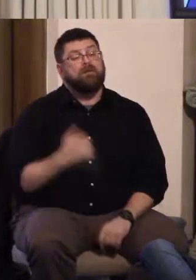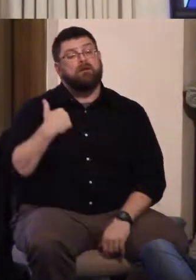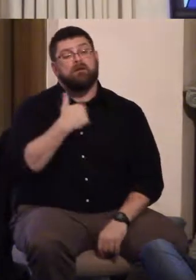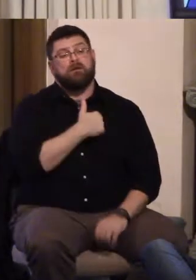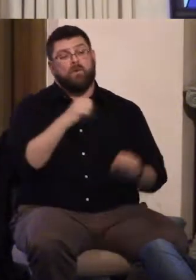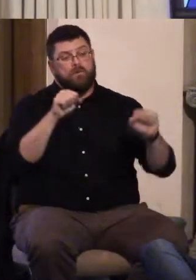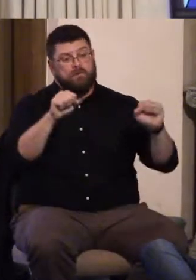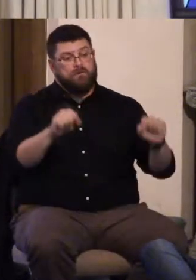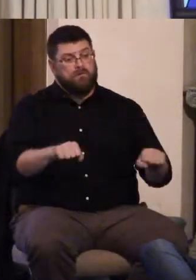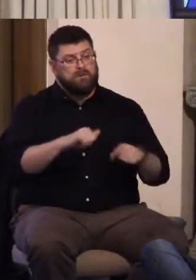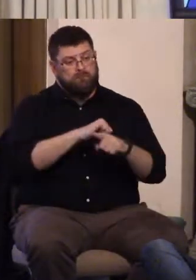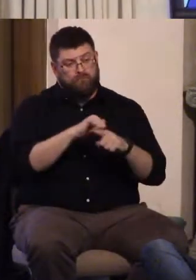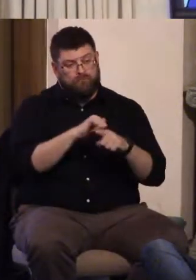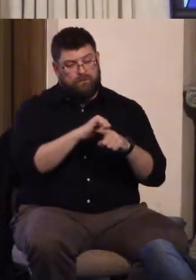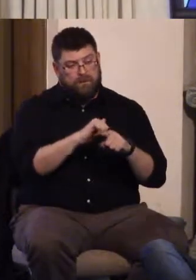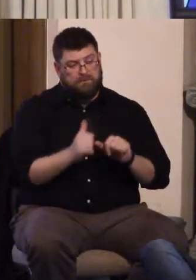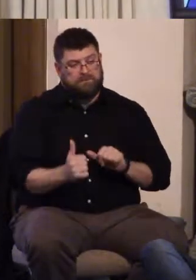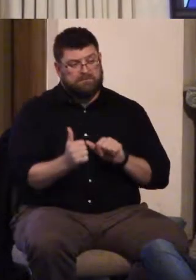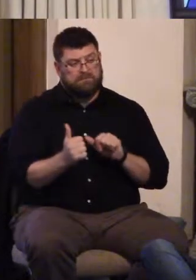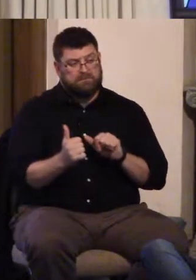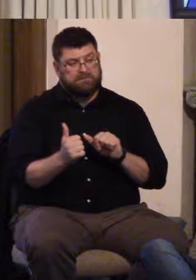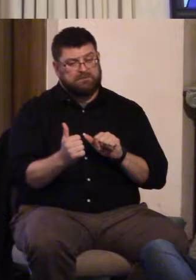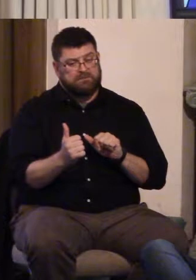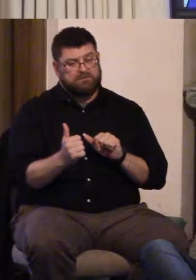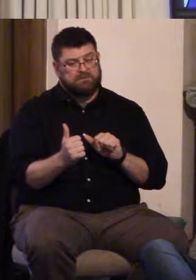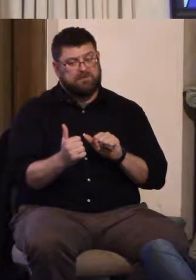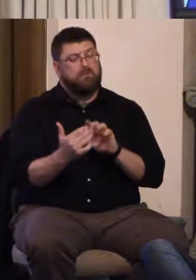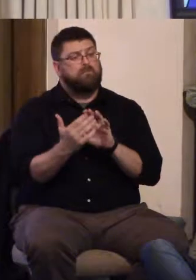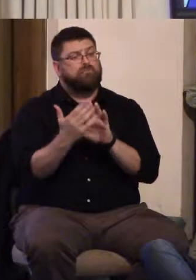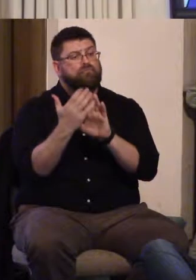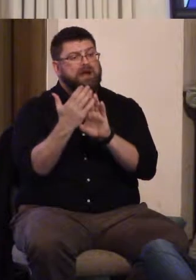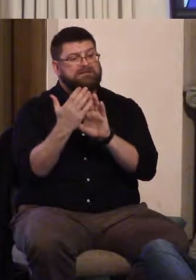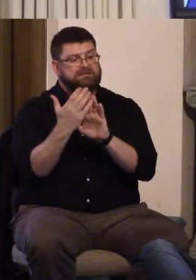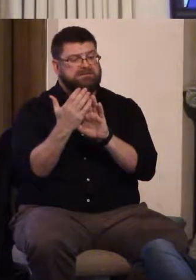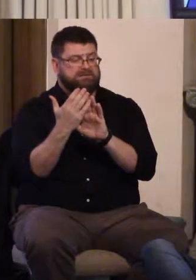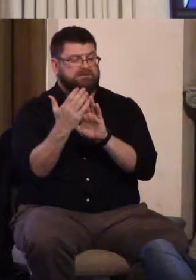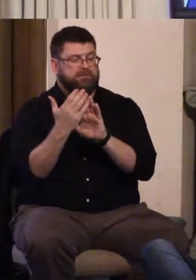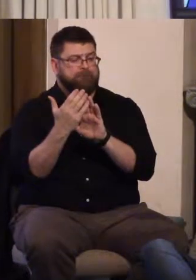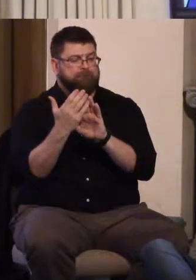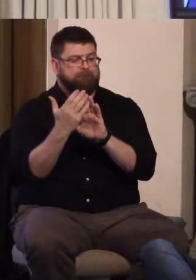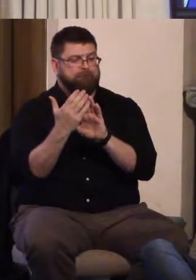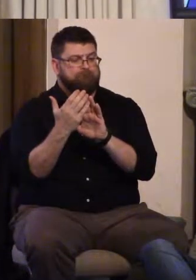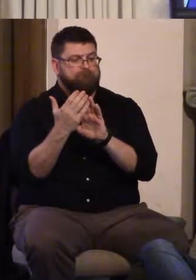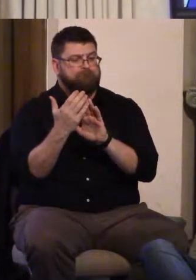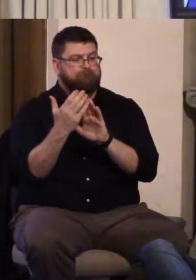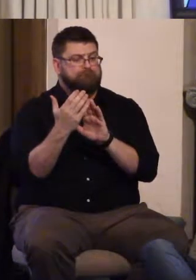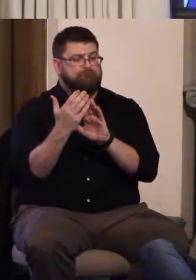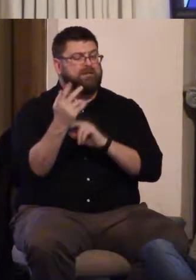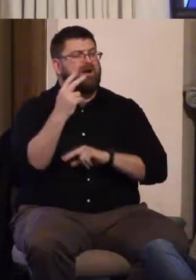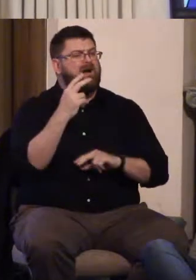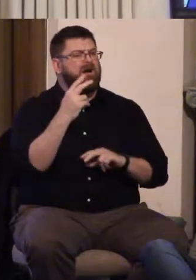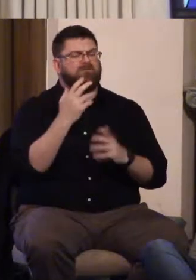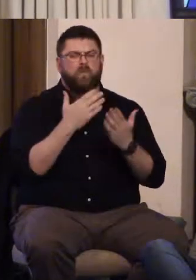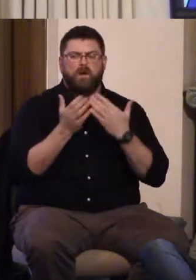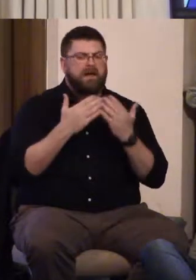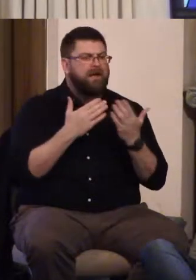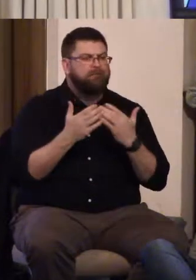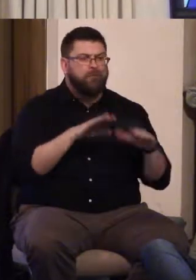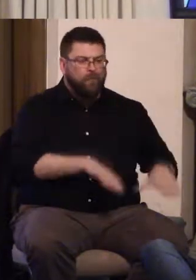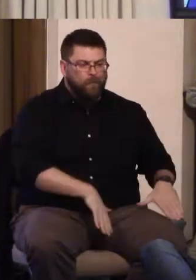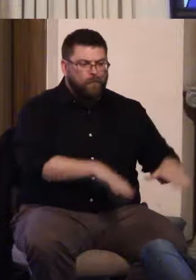get to practice the presence of looking at whatever we were told and asking ourselves